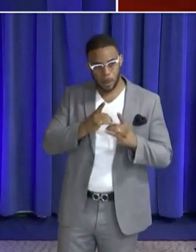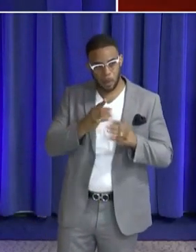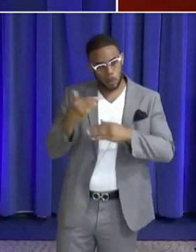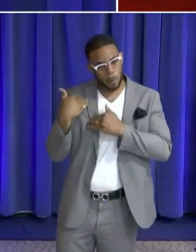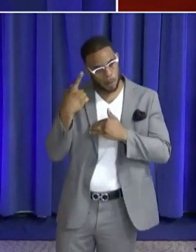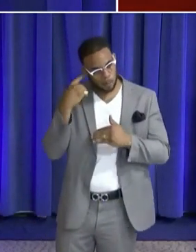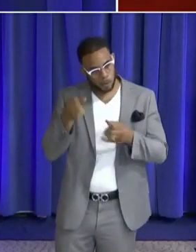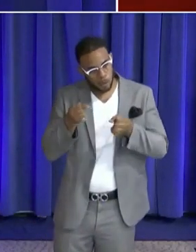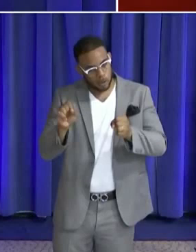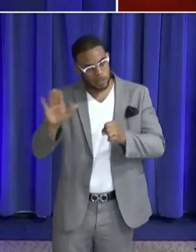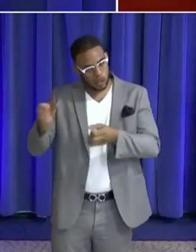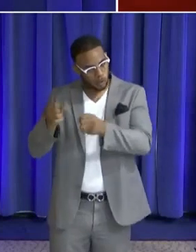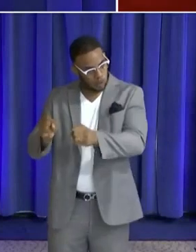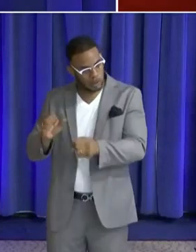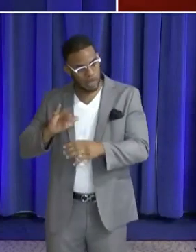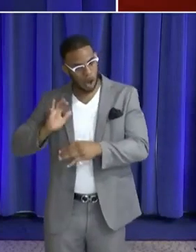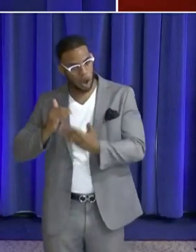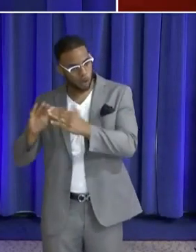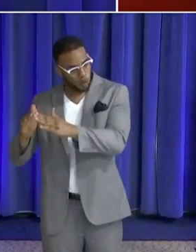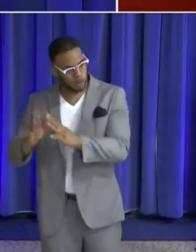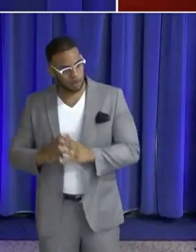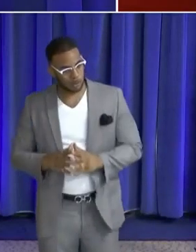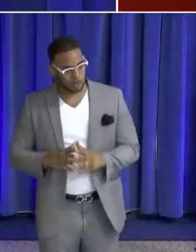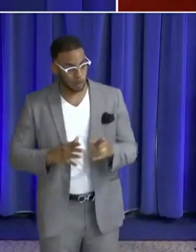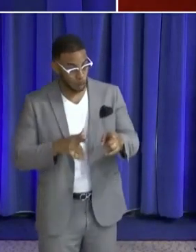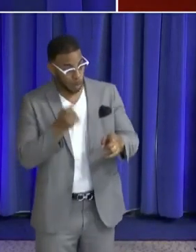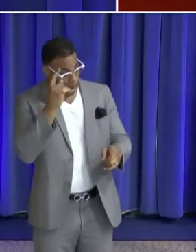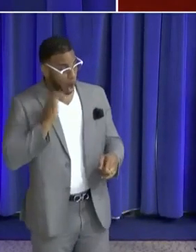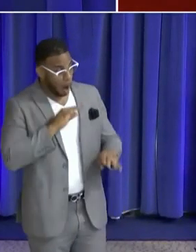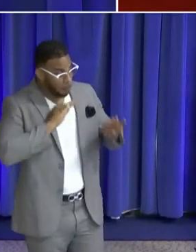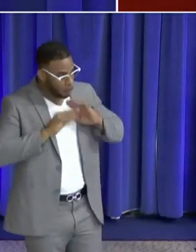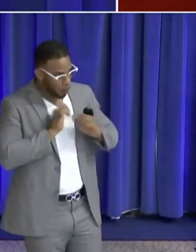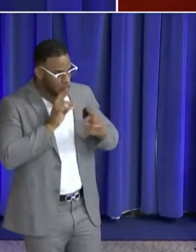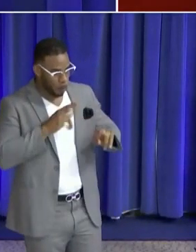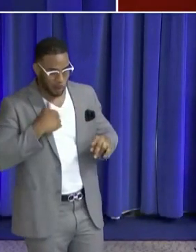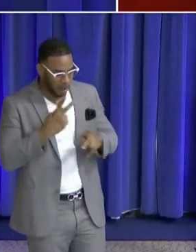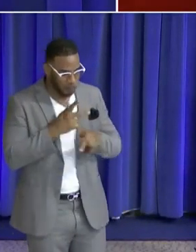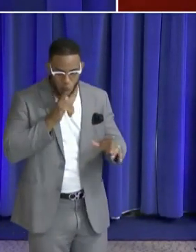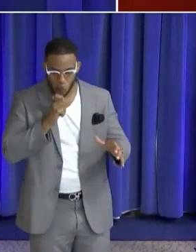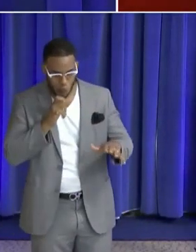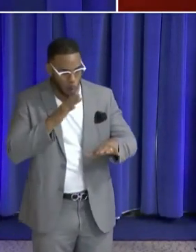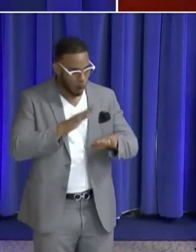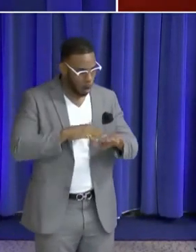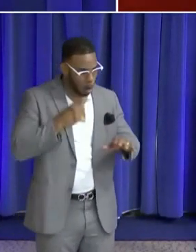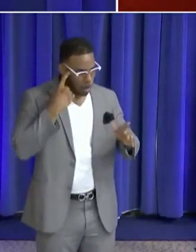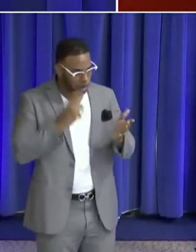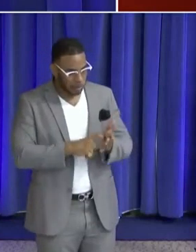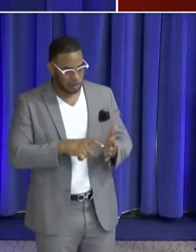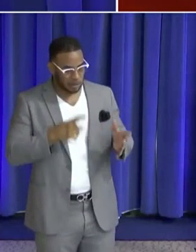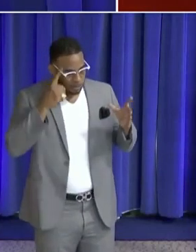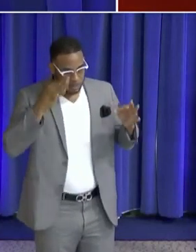city streets and our communities. You can understand our frustration as reporters. We can't figure out who's calling the shots sometimes.